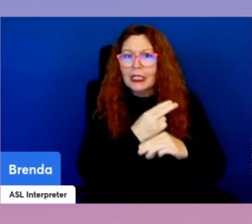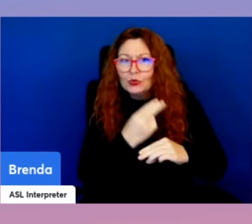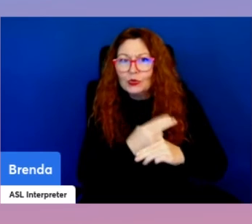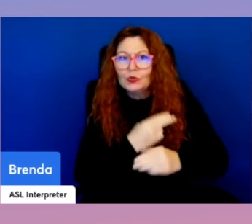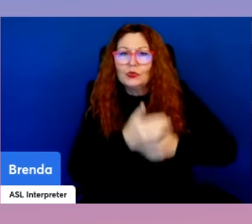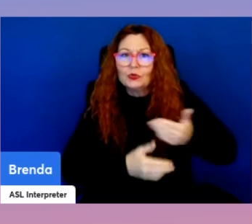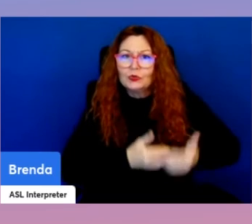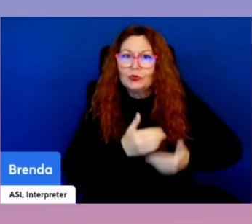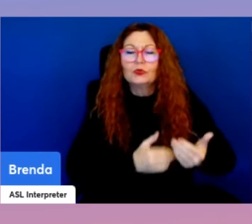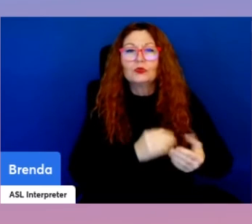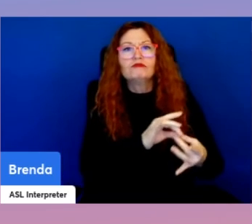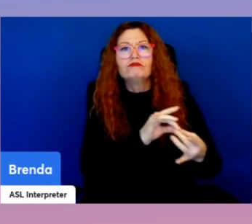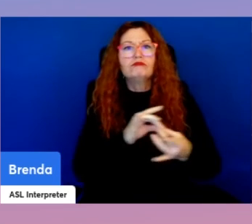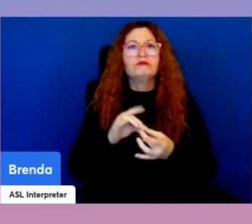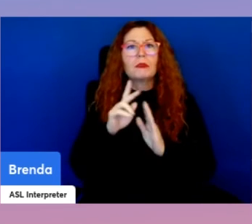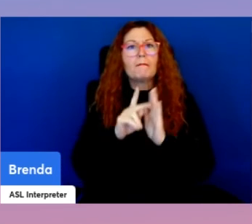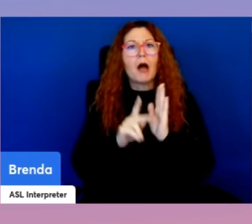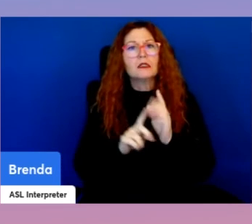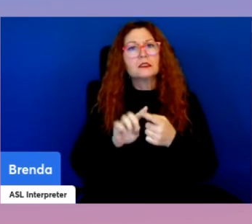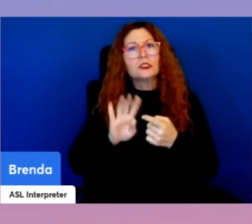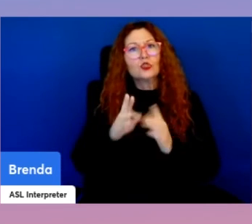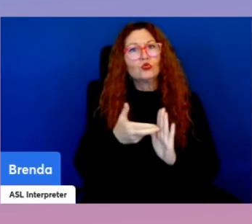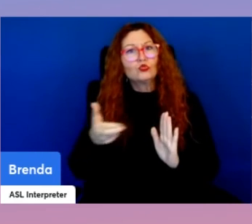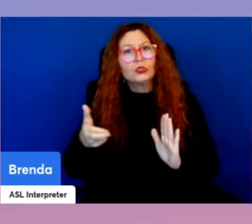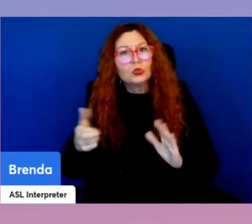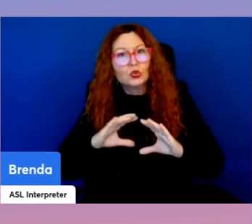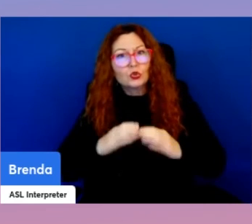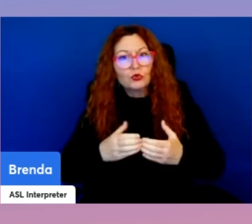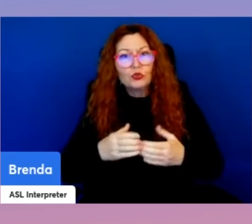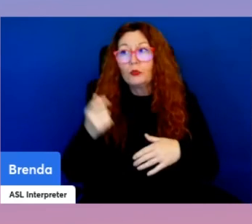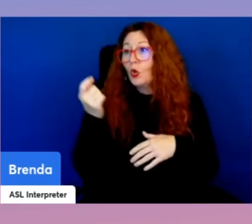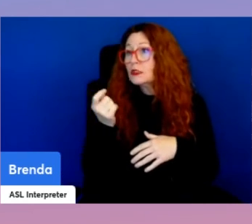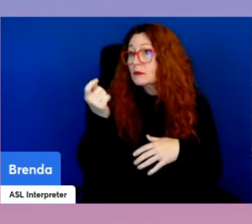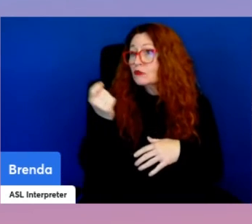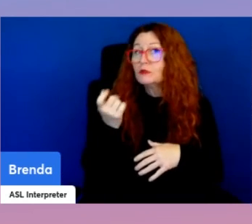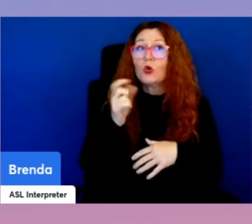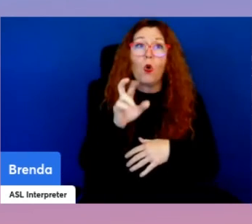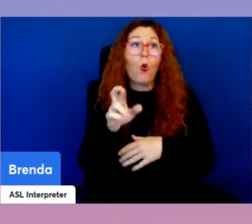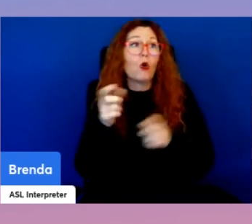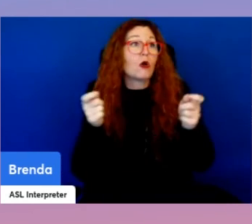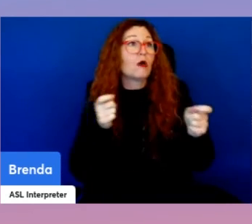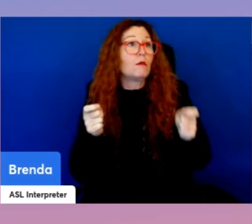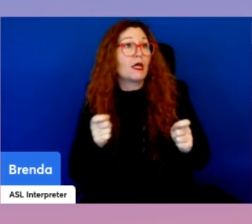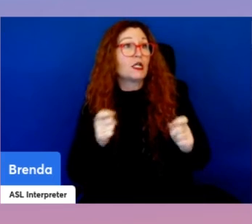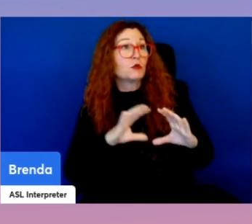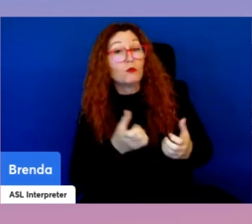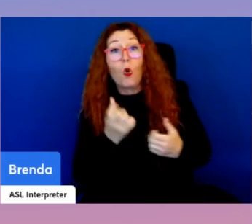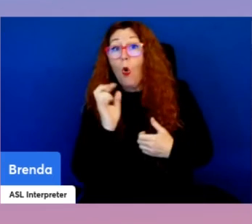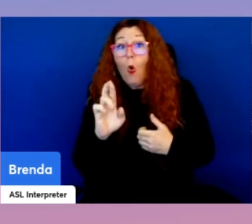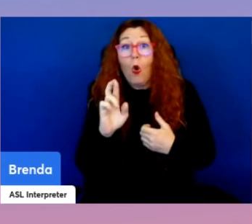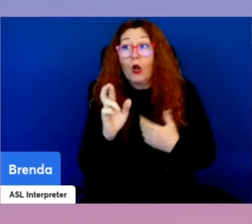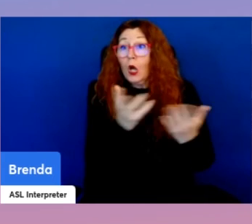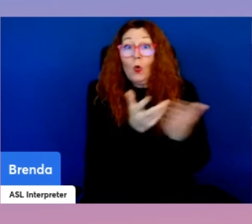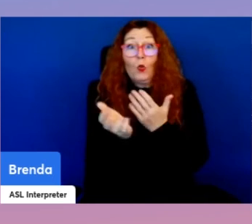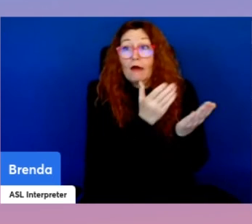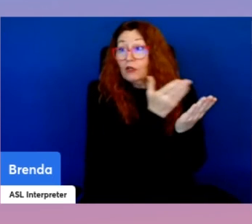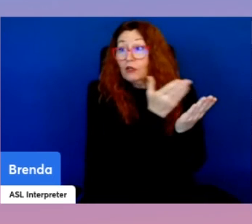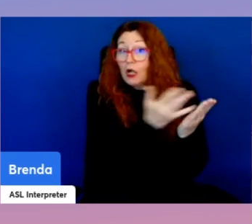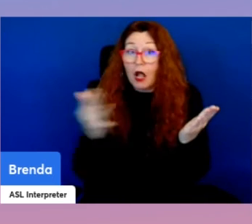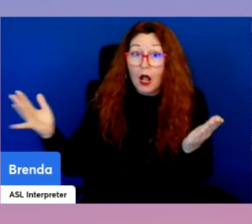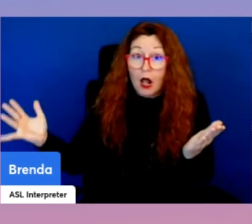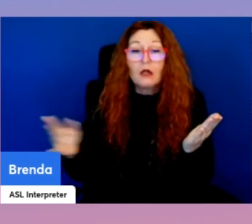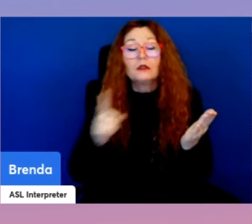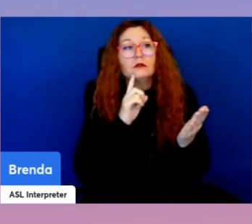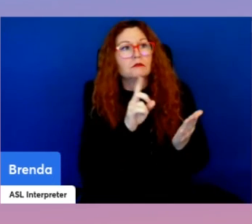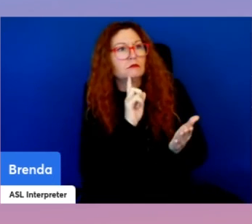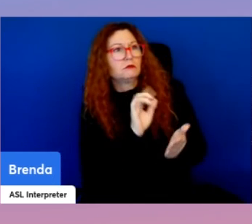your resource group or your subscription or your management groups or wherever in order to detect if your Azure resources have been